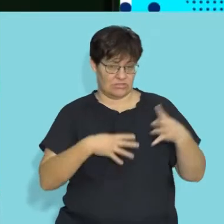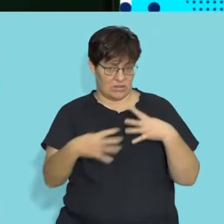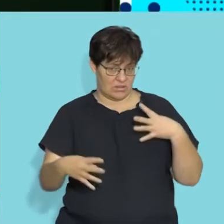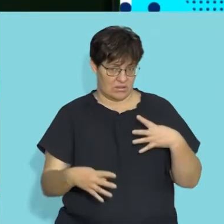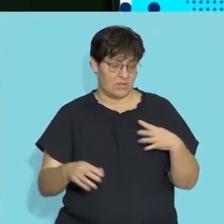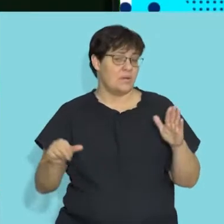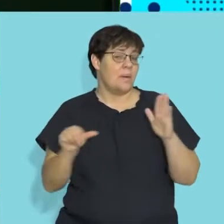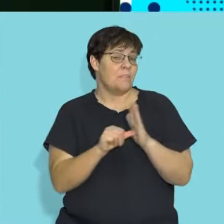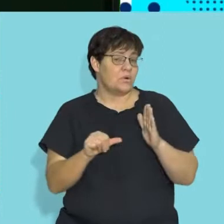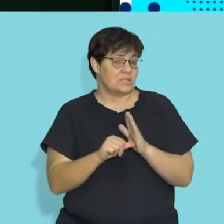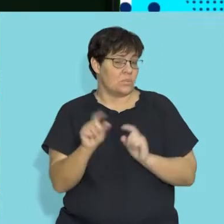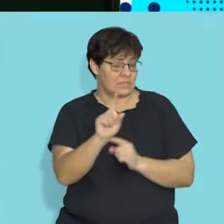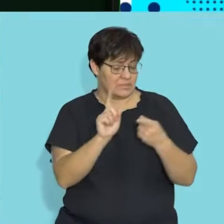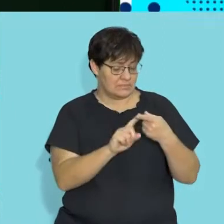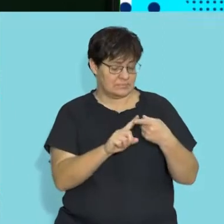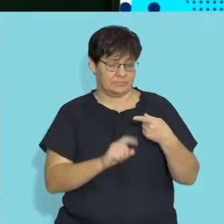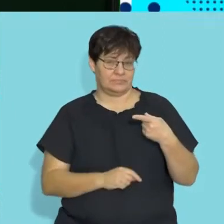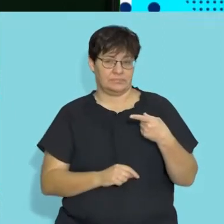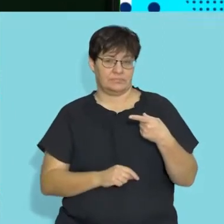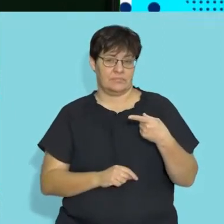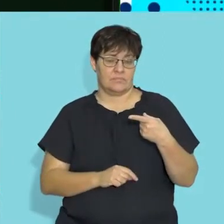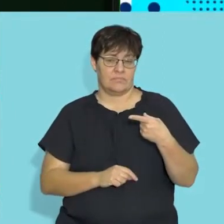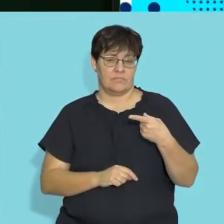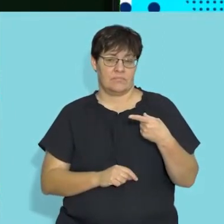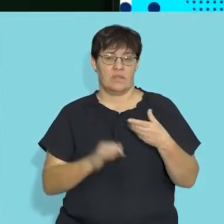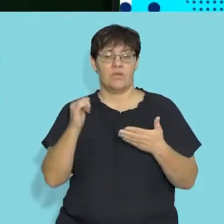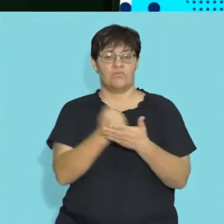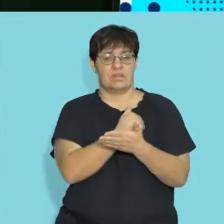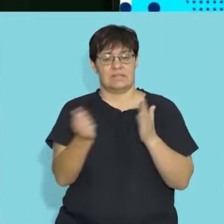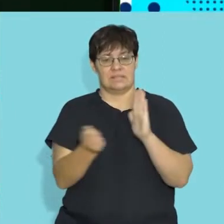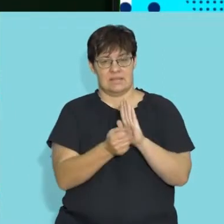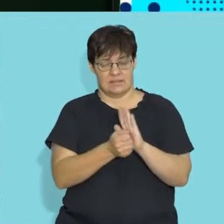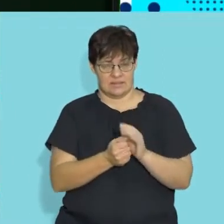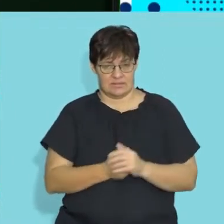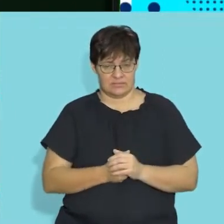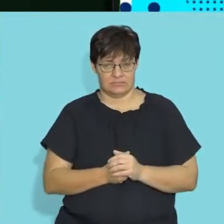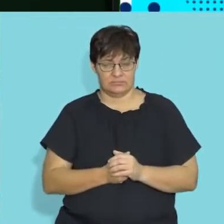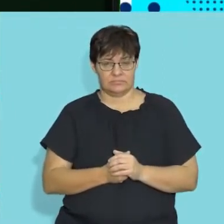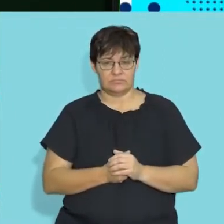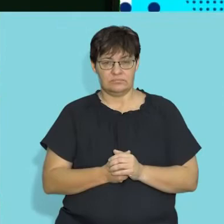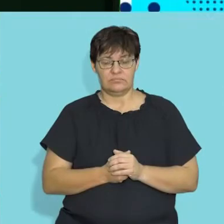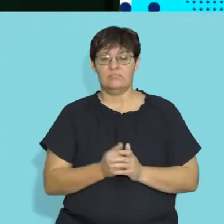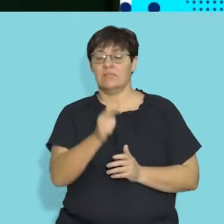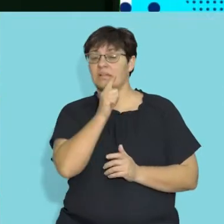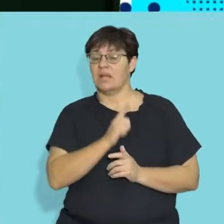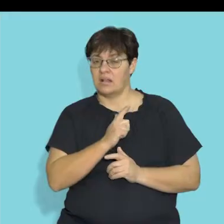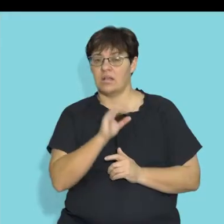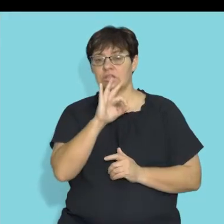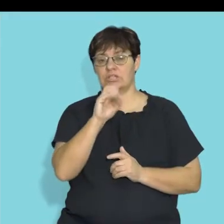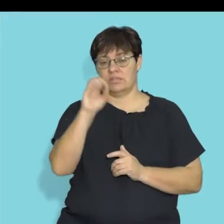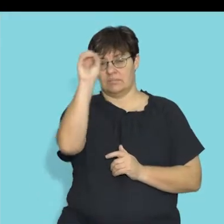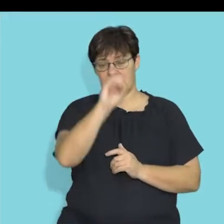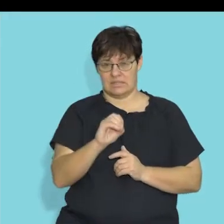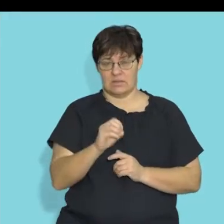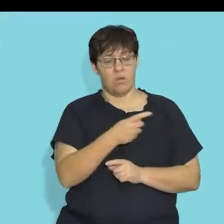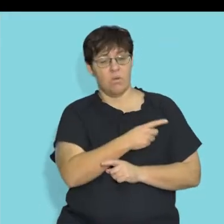is critical, number one, is credit sales. We are told 30%